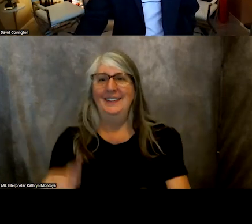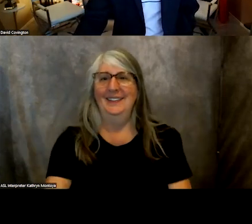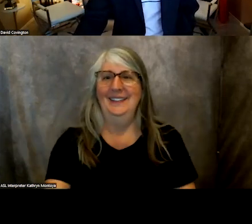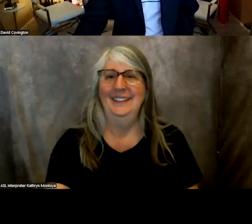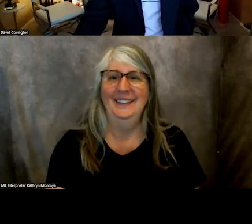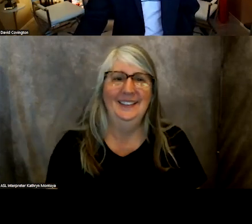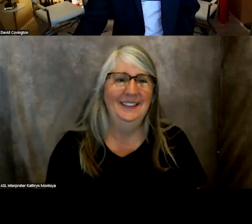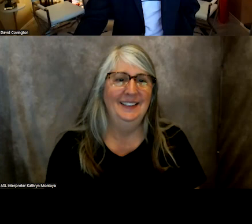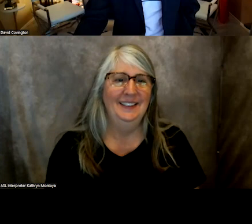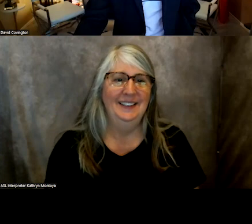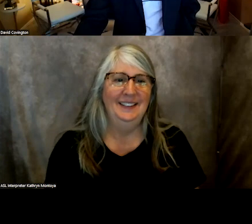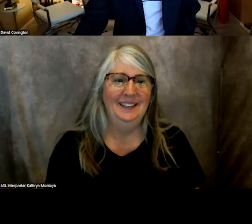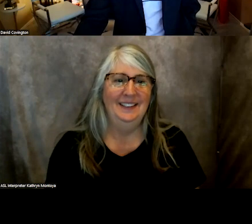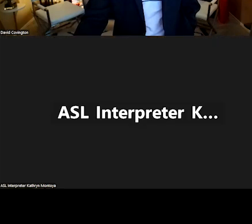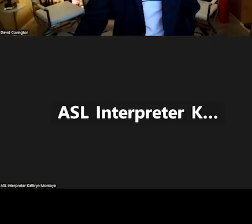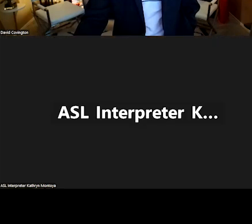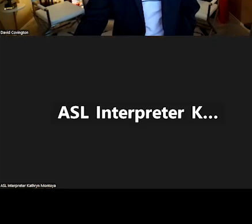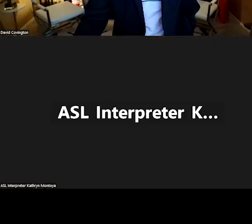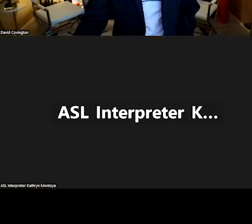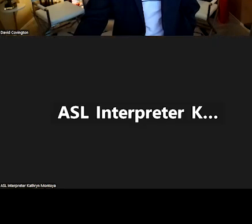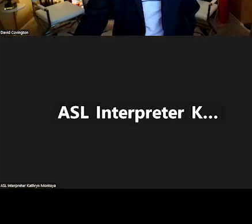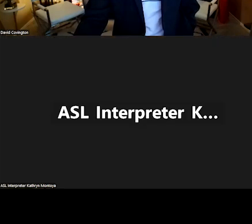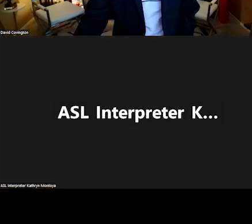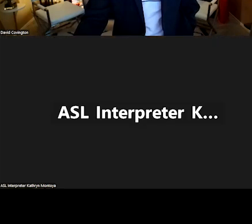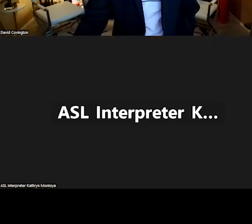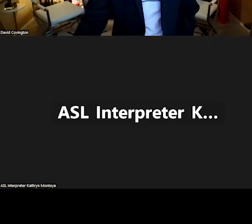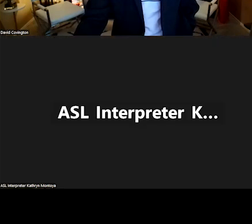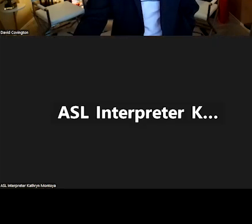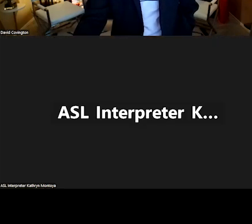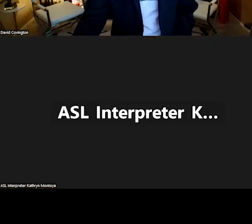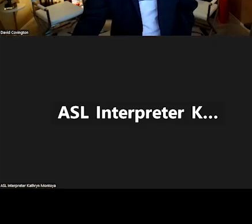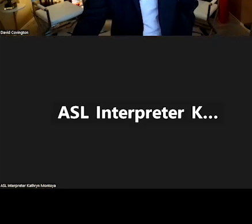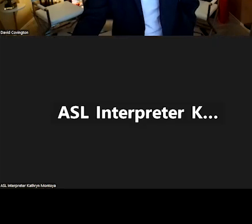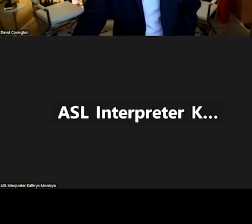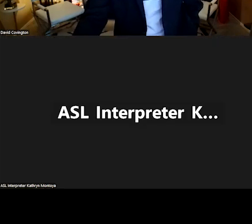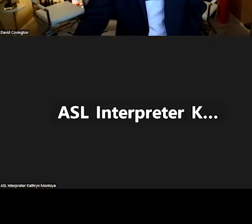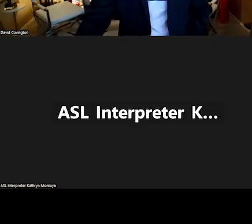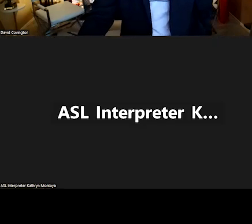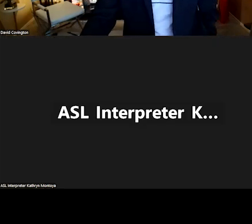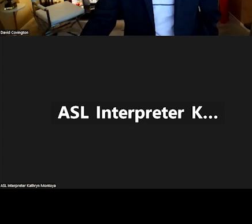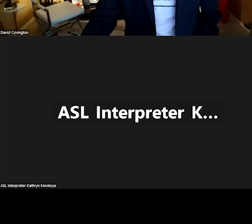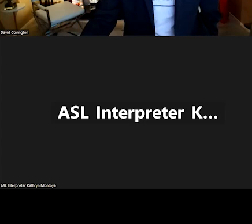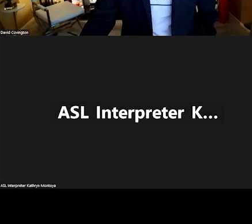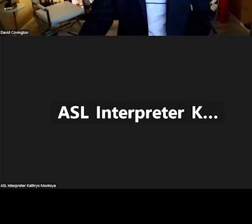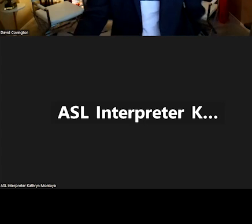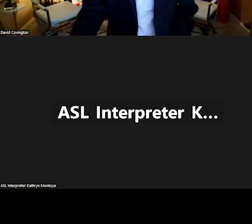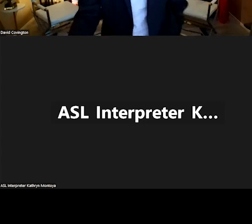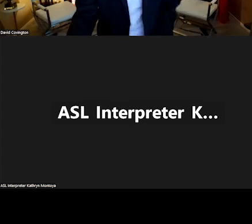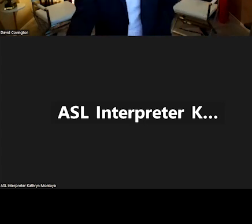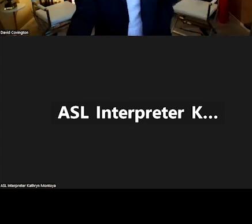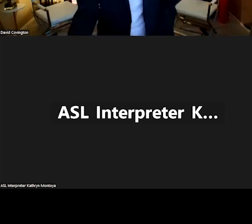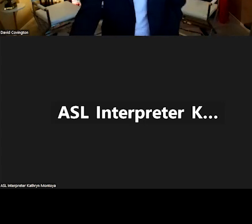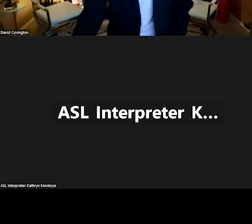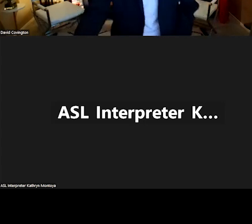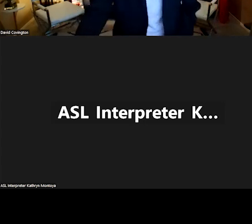for today, and we're going to have our third debate. Vic Armstrong, who has